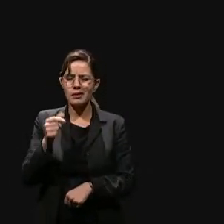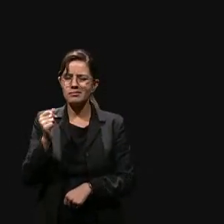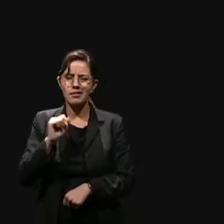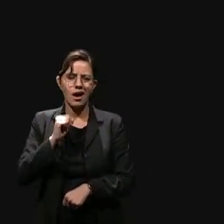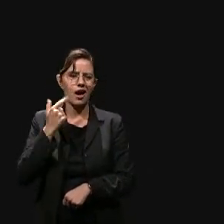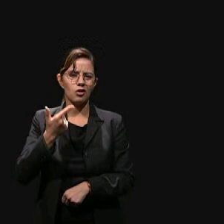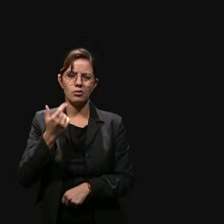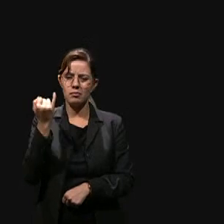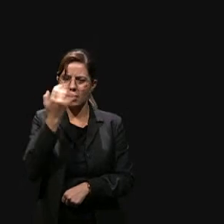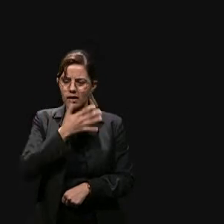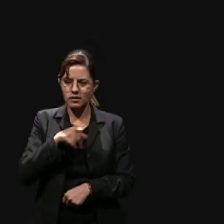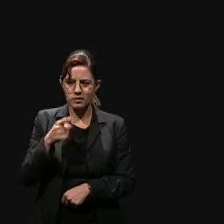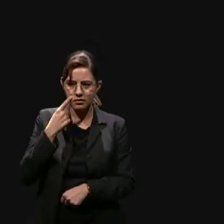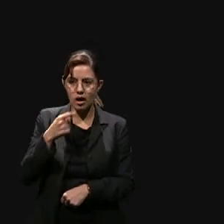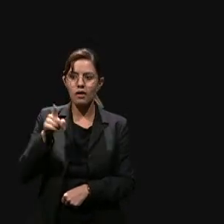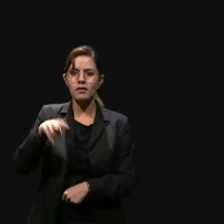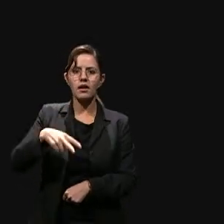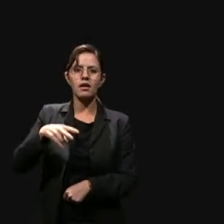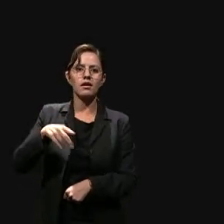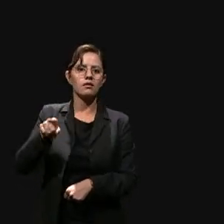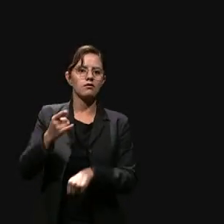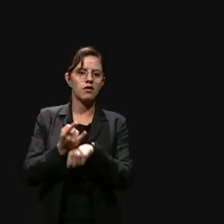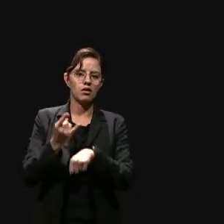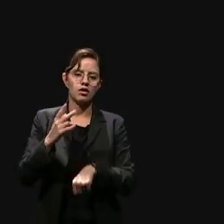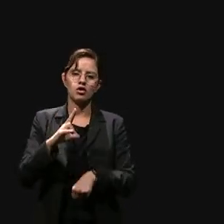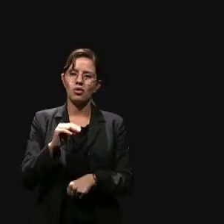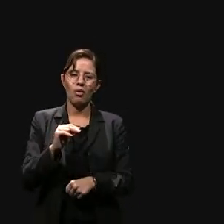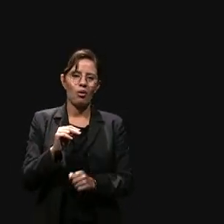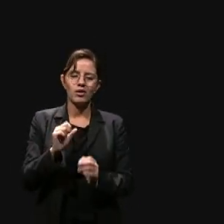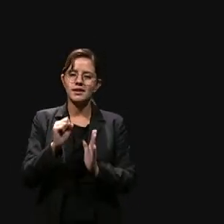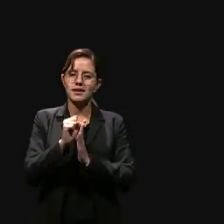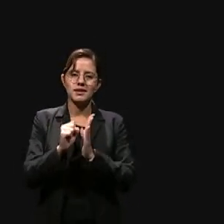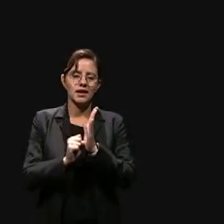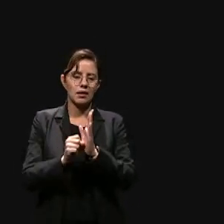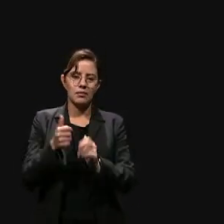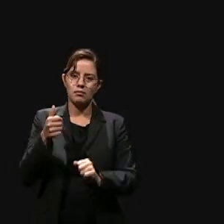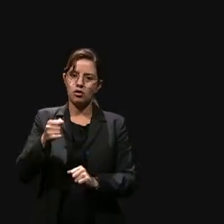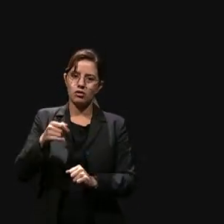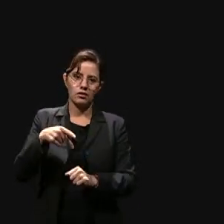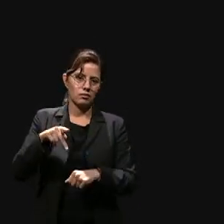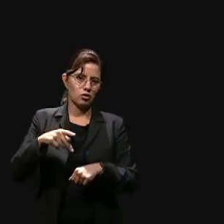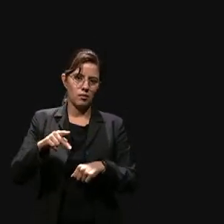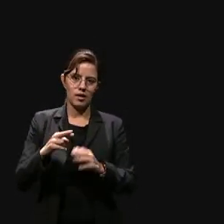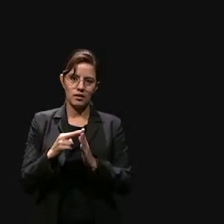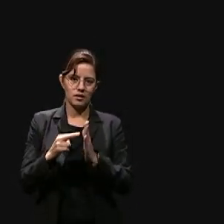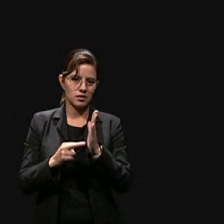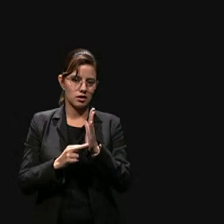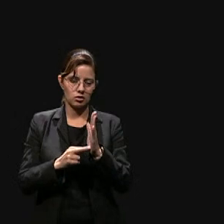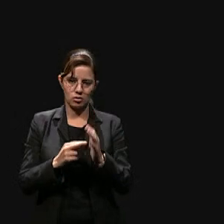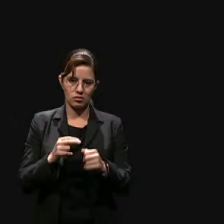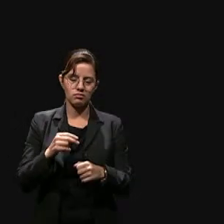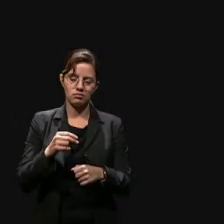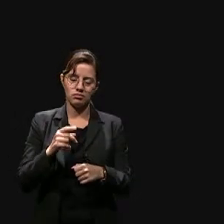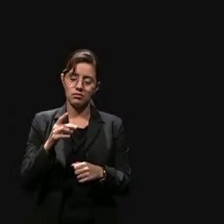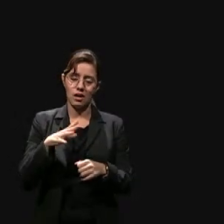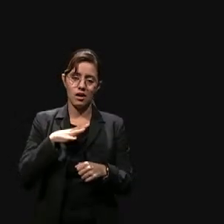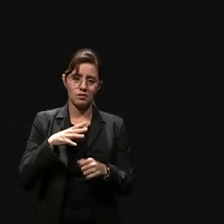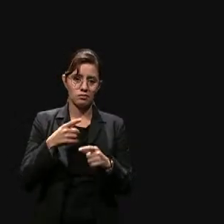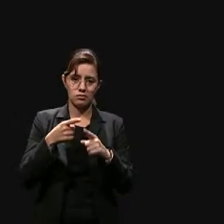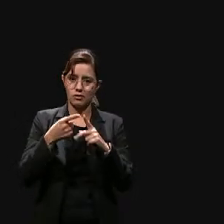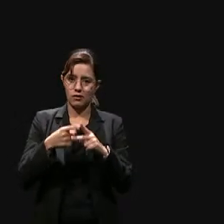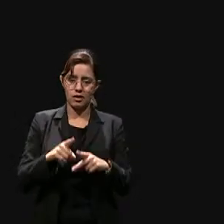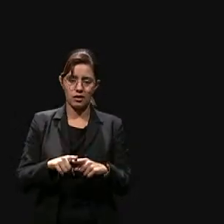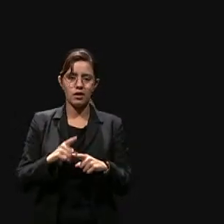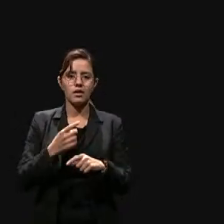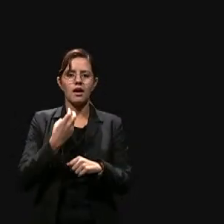system. So those are some of the challenges that we have with the media, the social media platforms, stopped taking